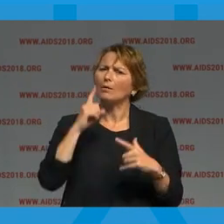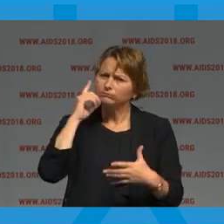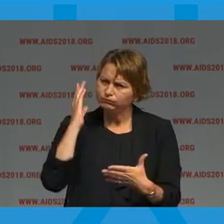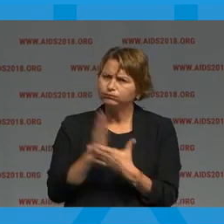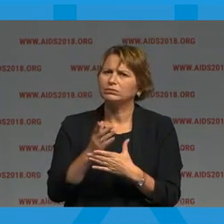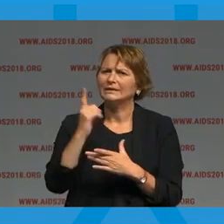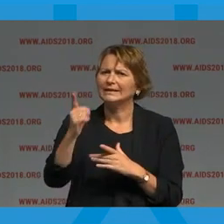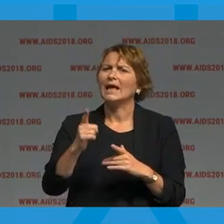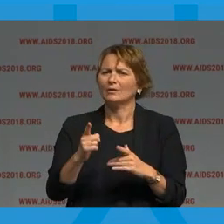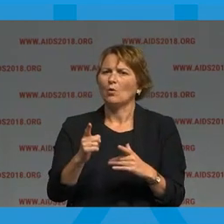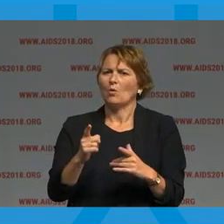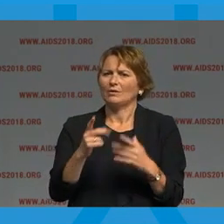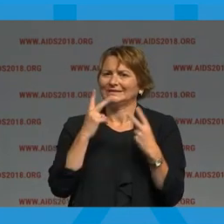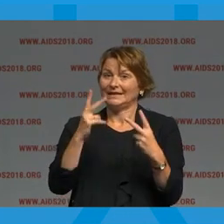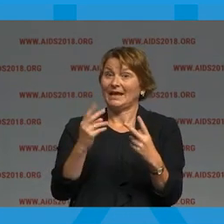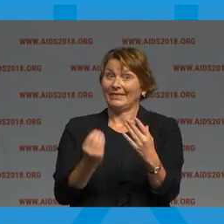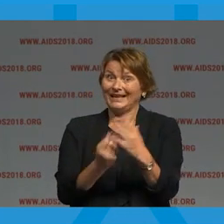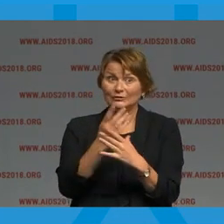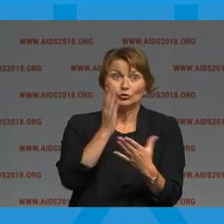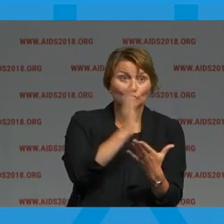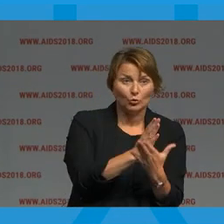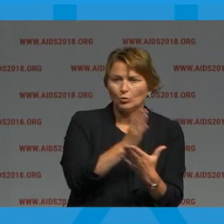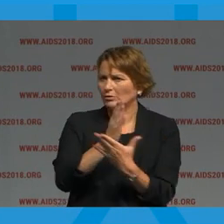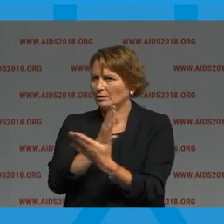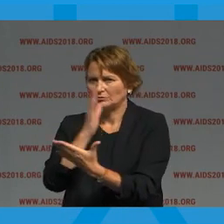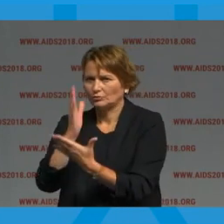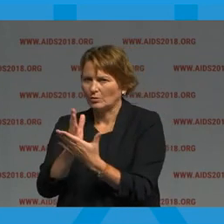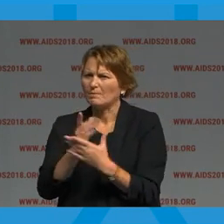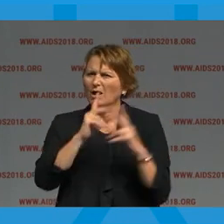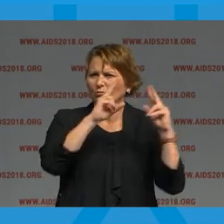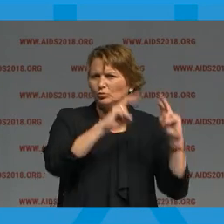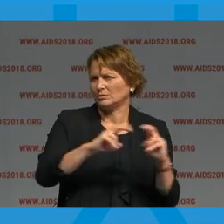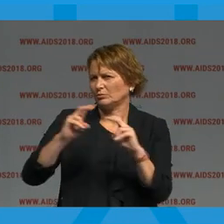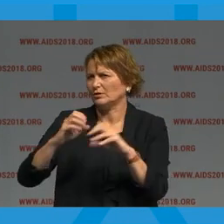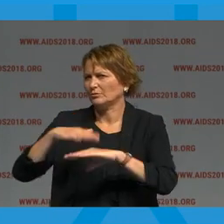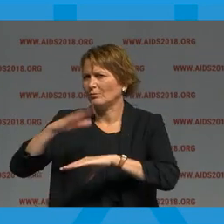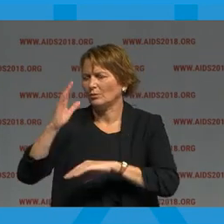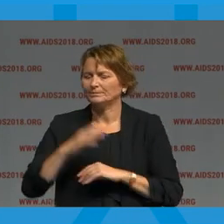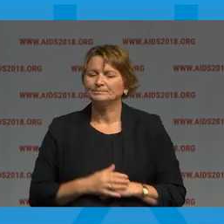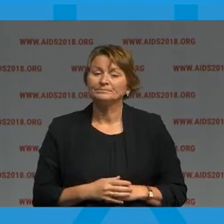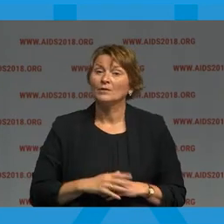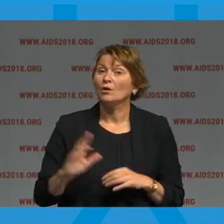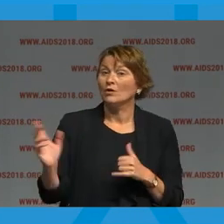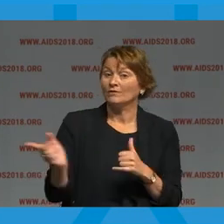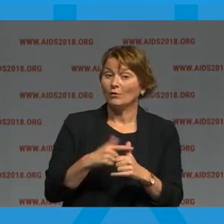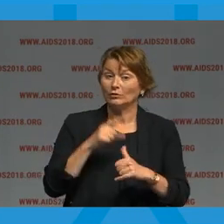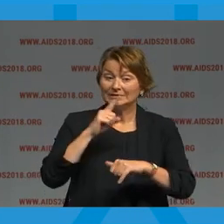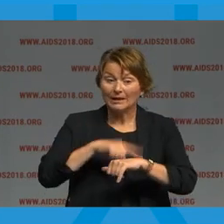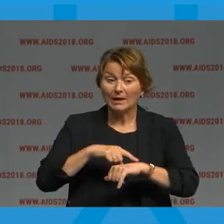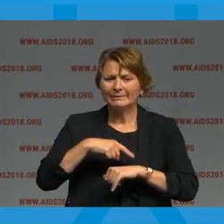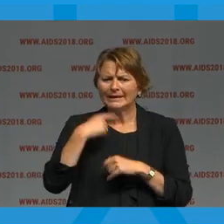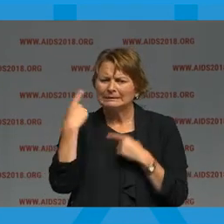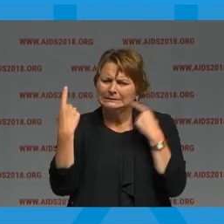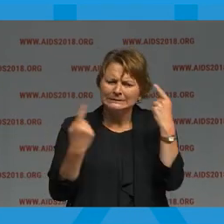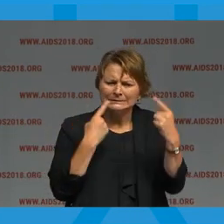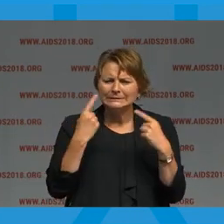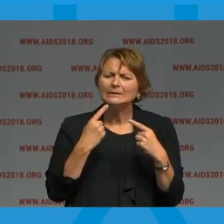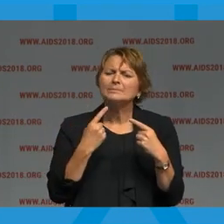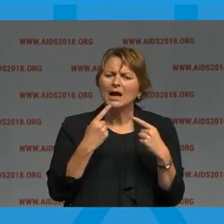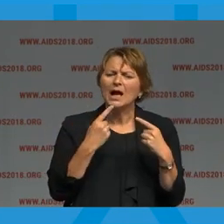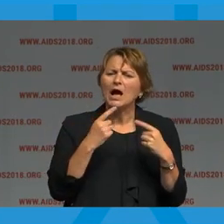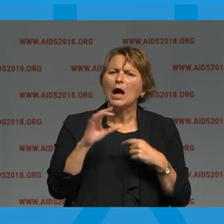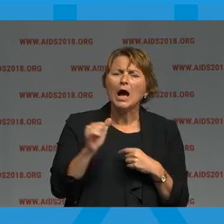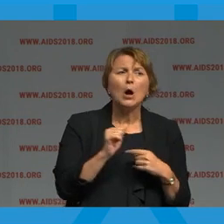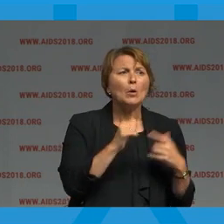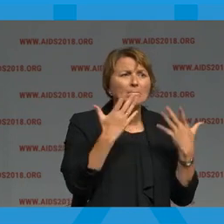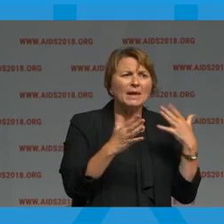this phenomena is true or not. You know, this is not the first time we are concerned about the potential relationship with antiretroviral